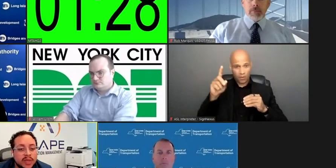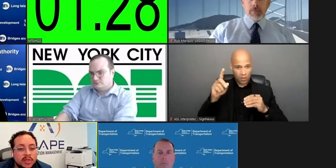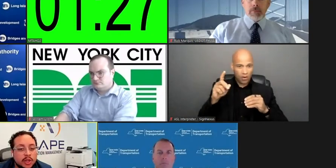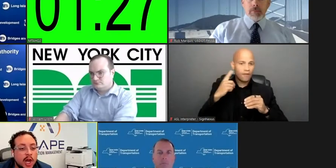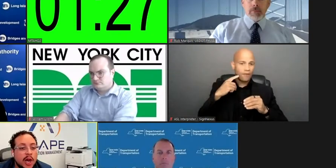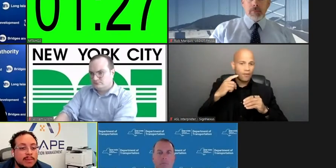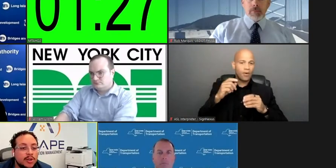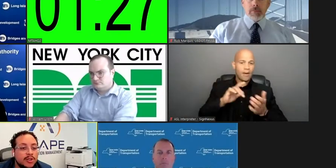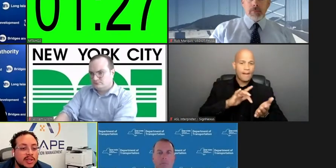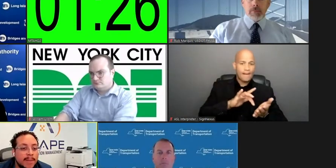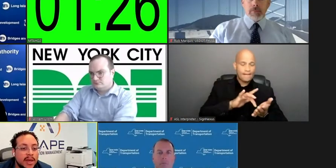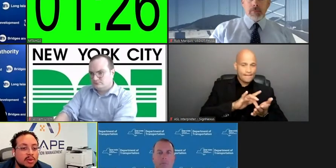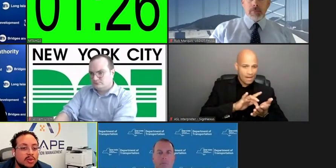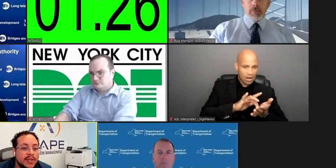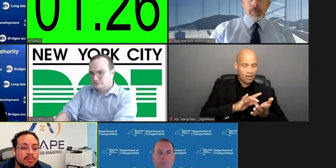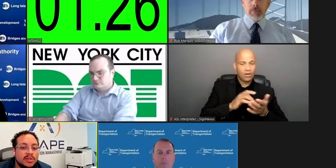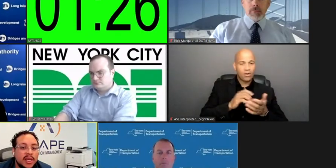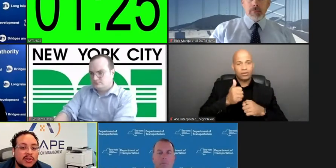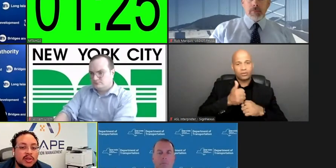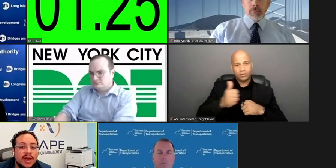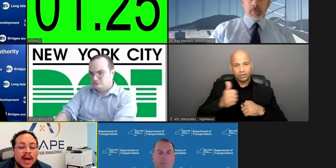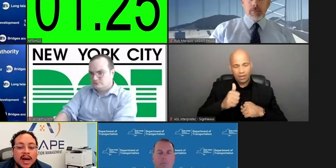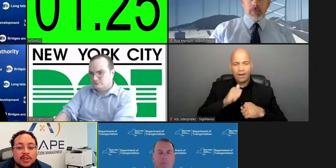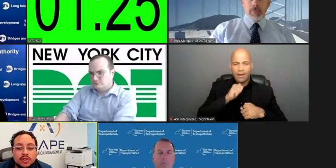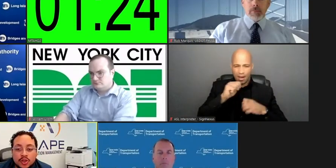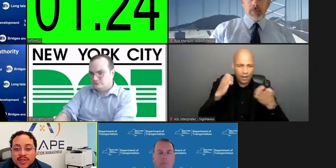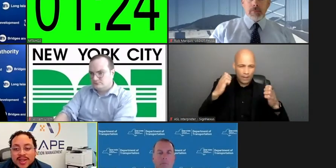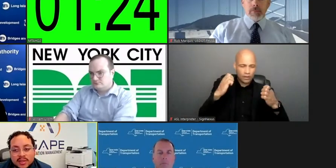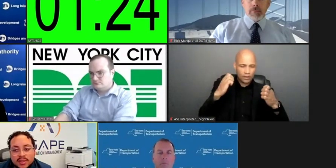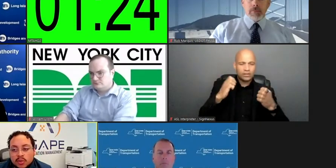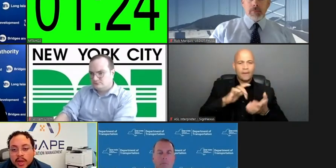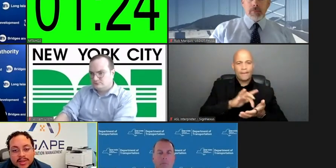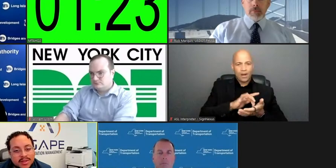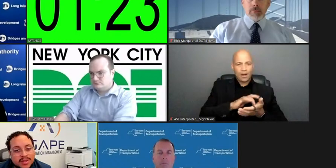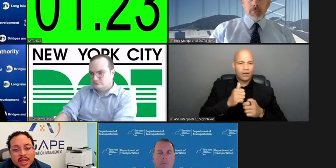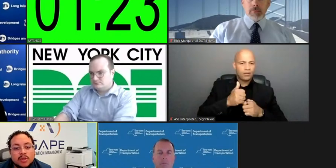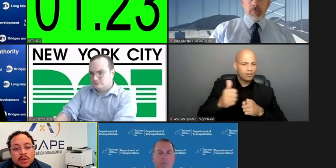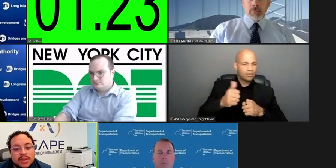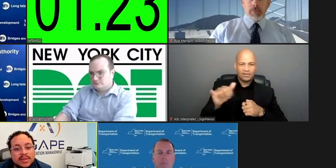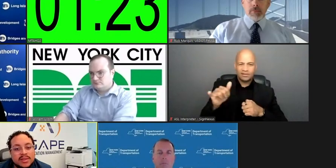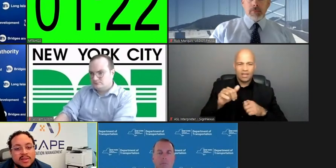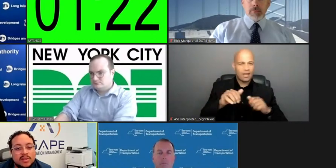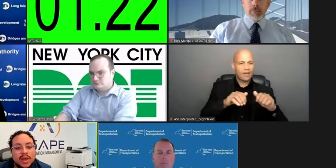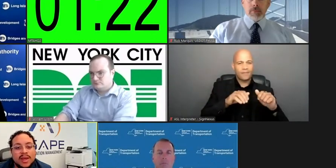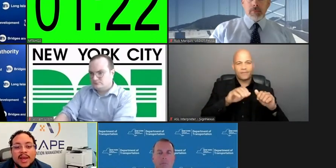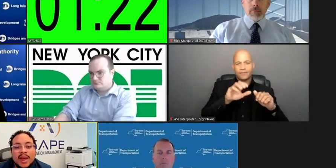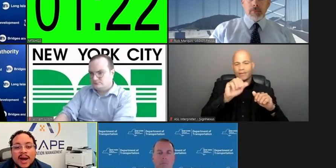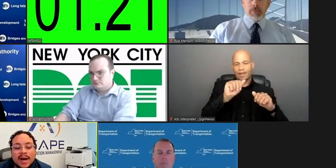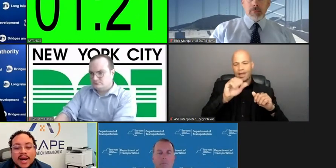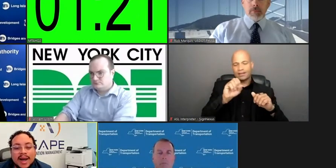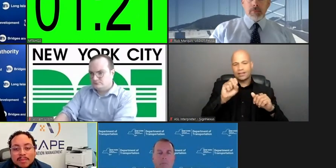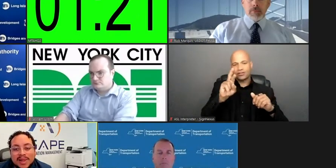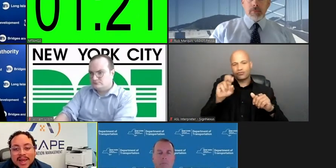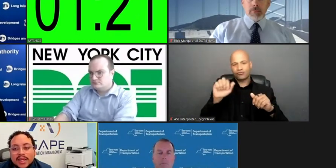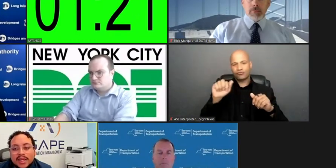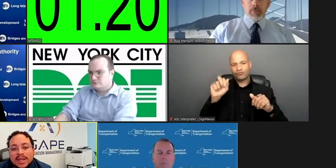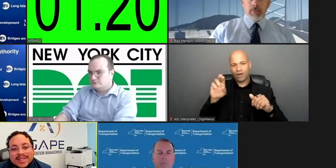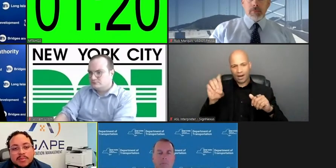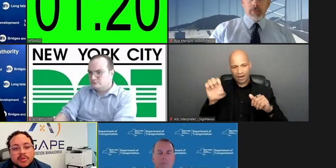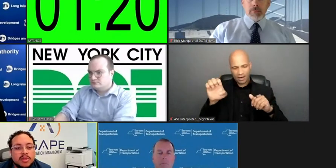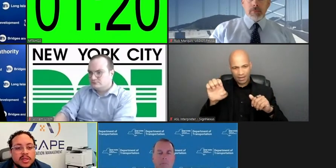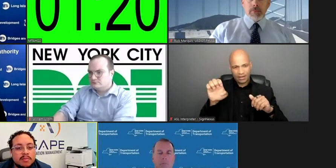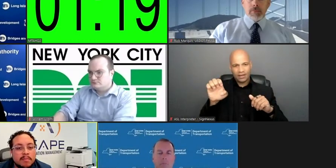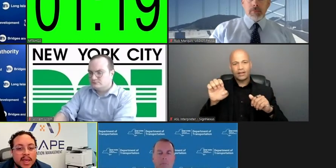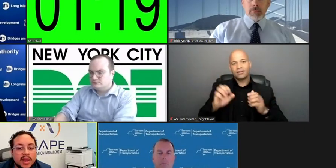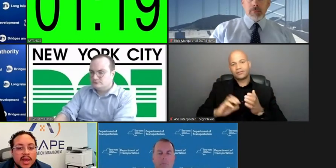Transportation non-emergency medical transportation uh just like accessorize it's the same service as successori uh a blanket